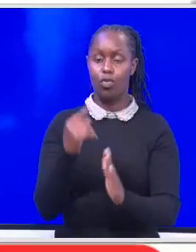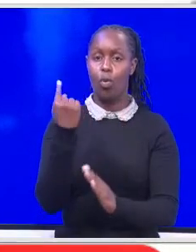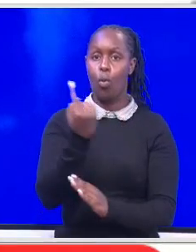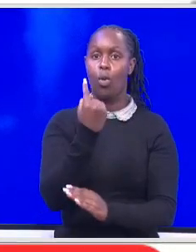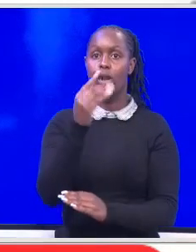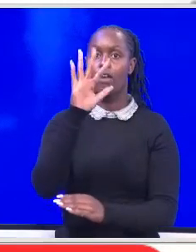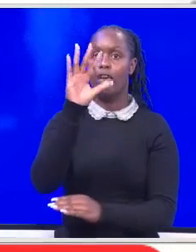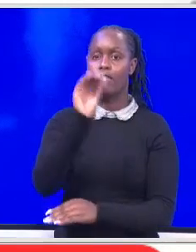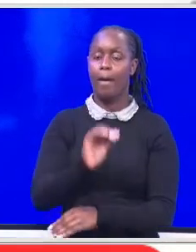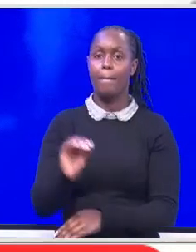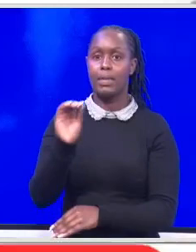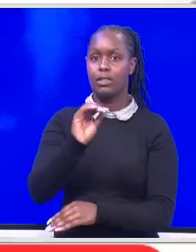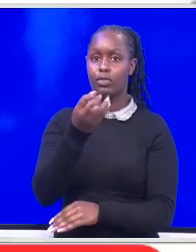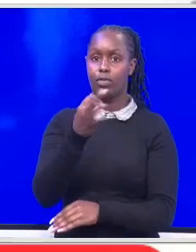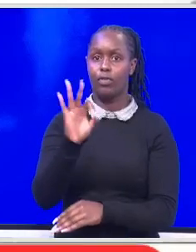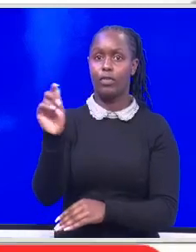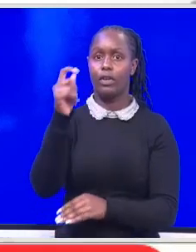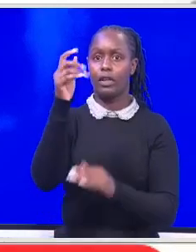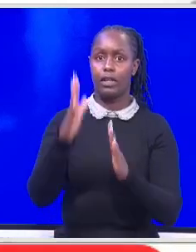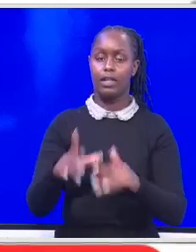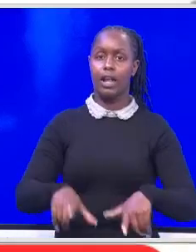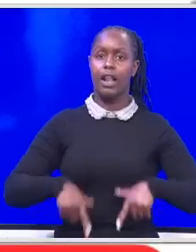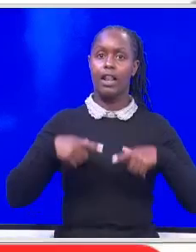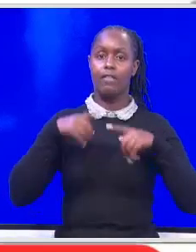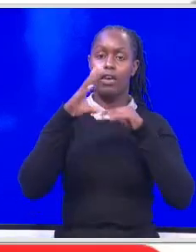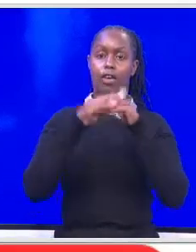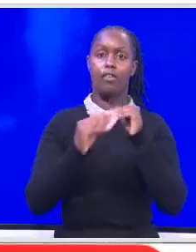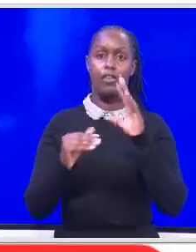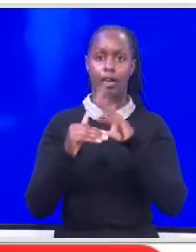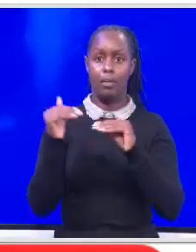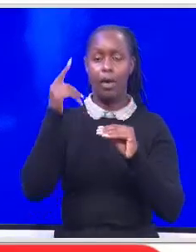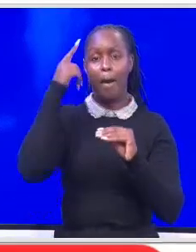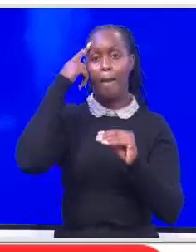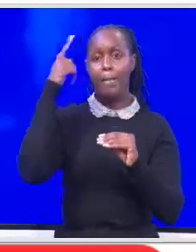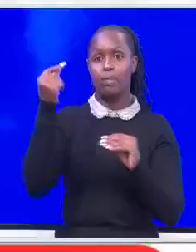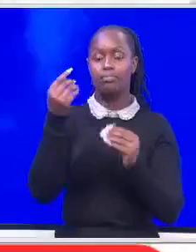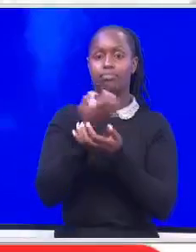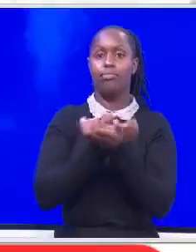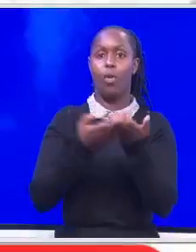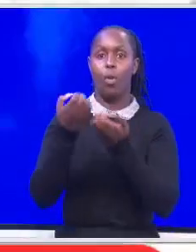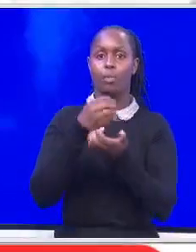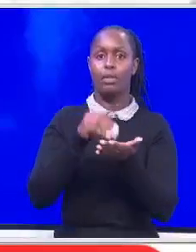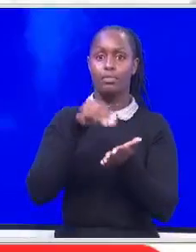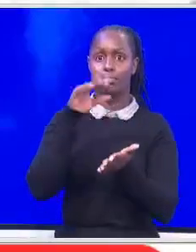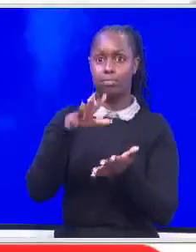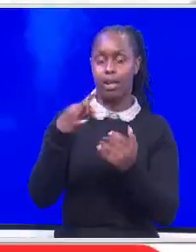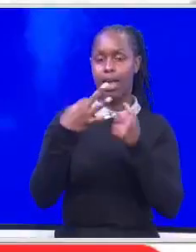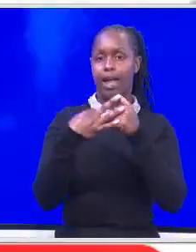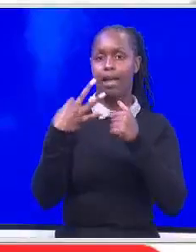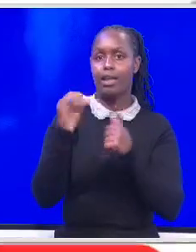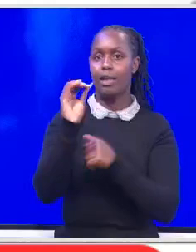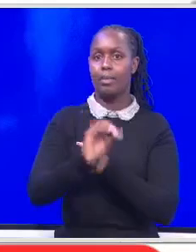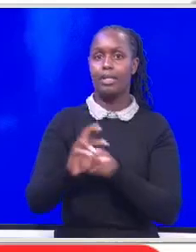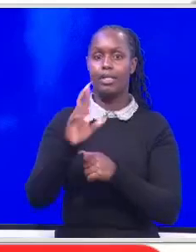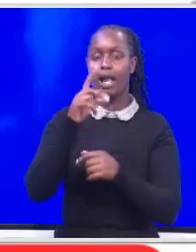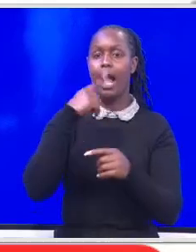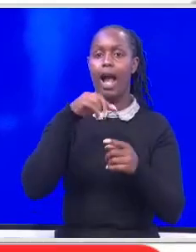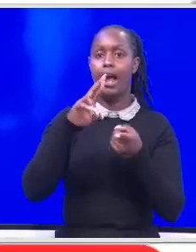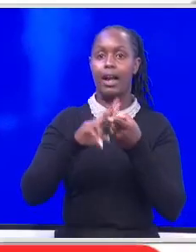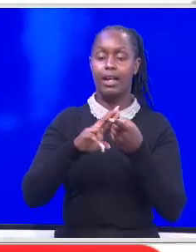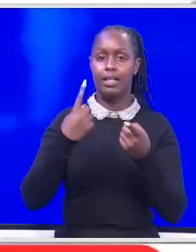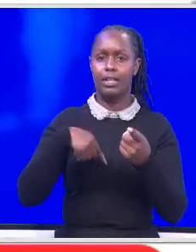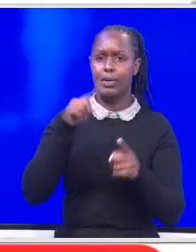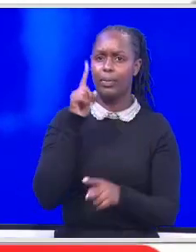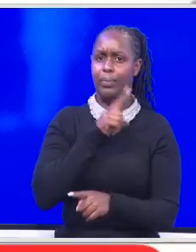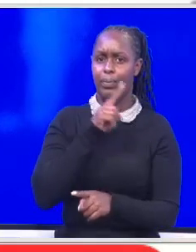Kenyans are living comfortably amid the soaring cost of living, while 18% are in severe financial distress